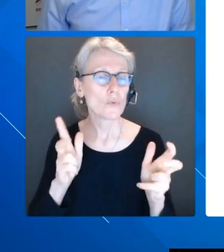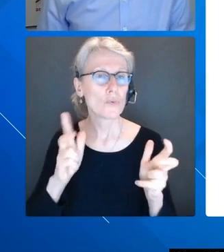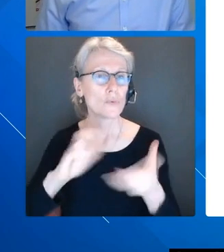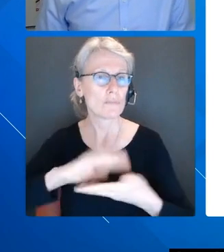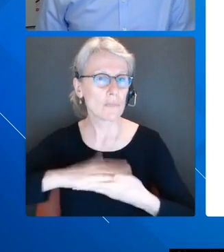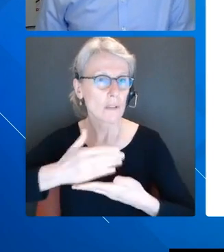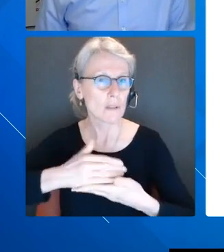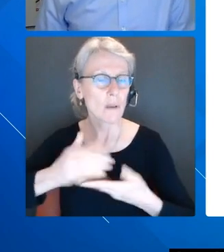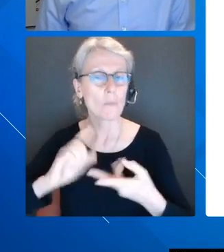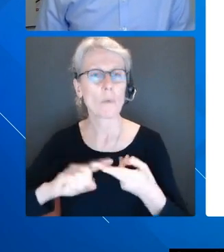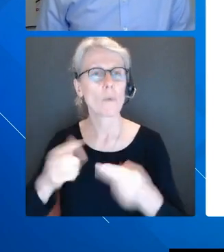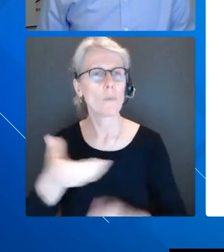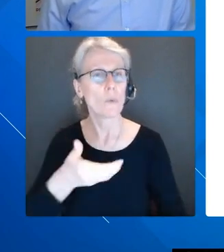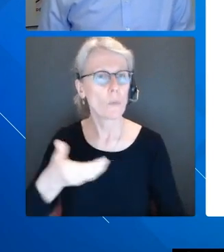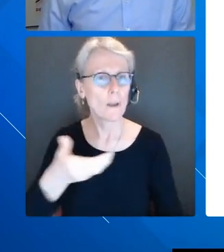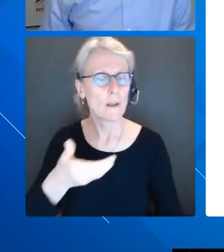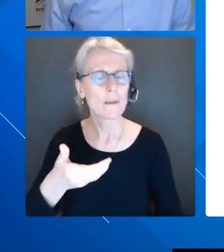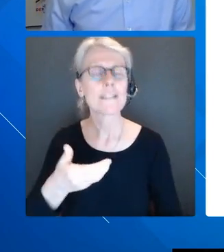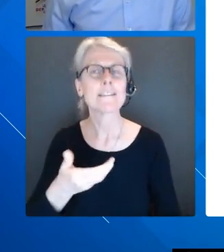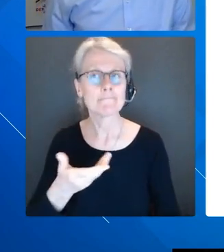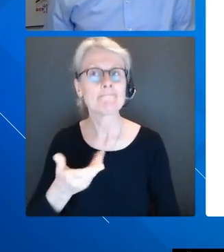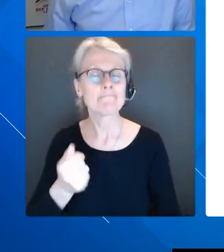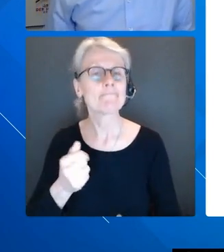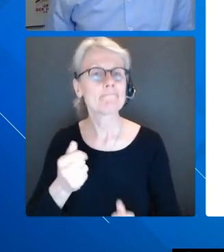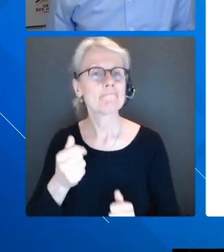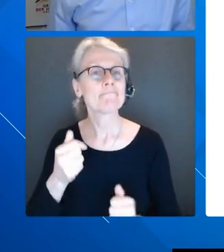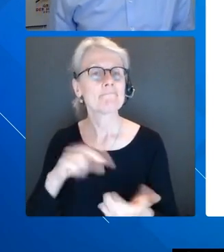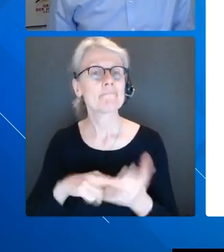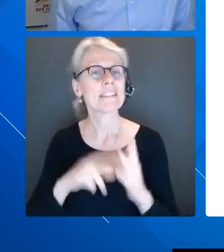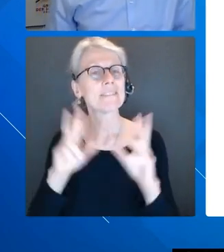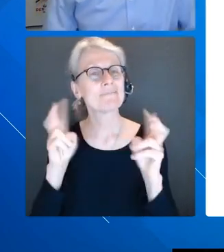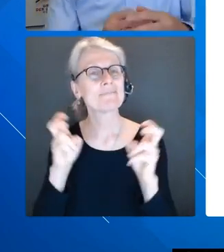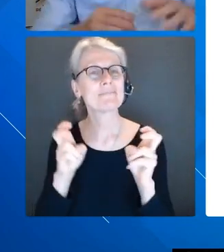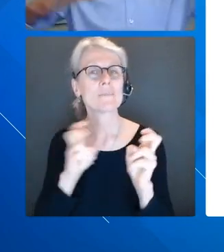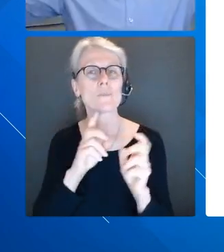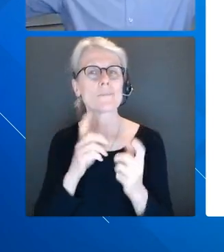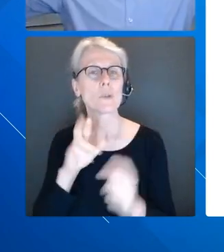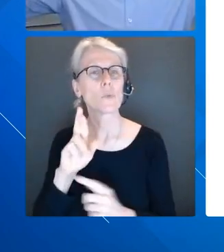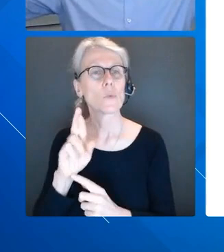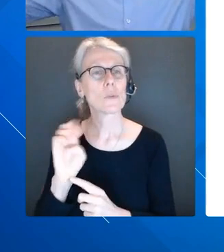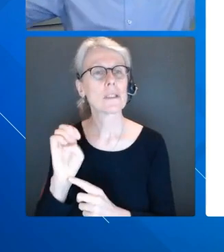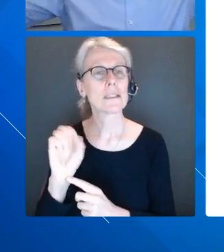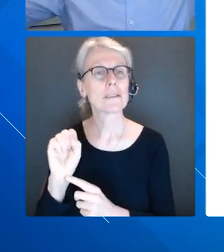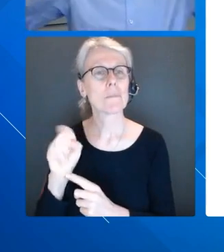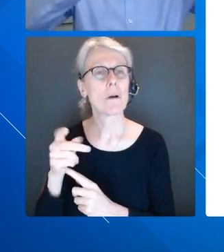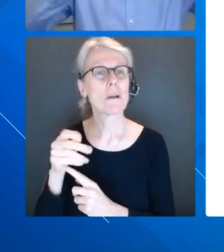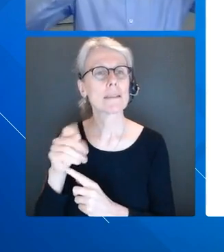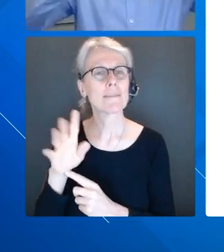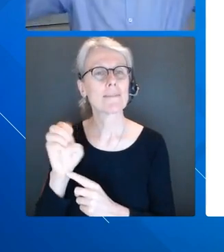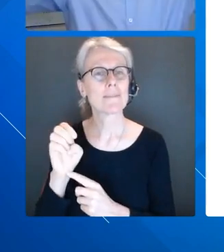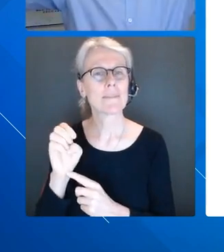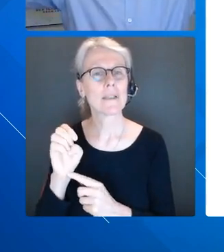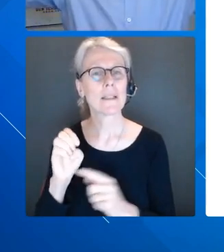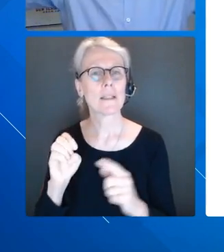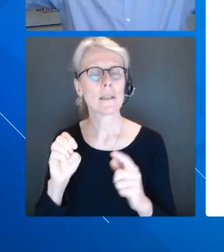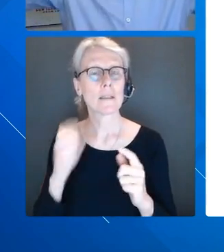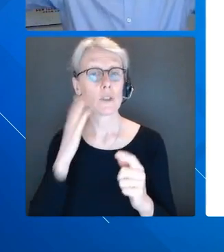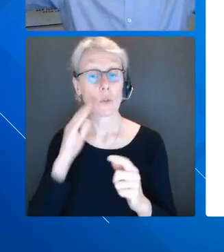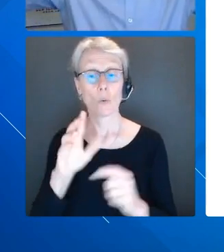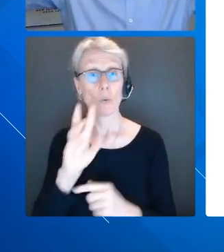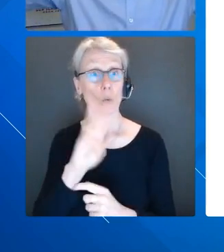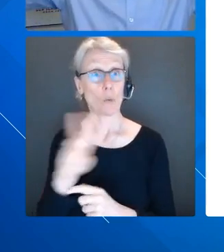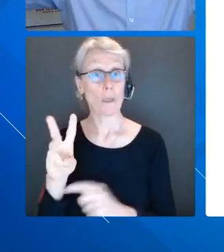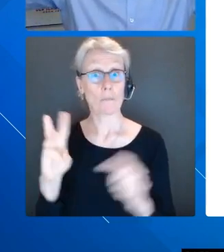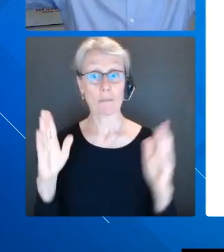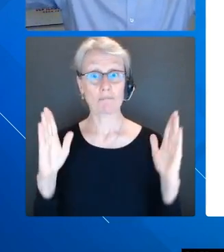responsive. As it changes, another thing called it's called viewport size. So I'm using my hands, I'm sorry, but you have a web page that's